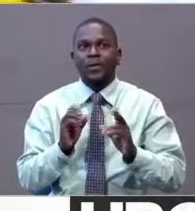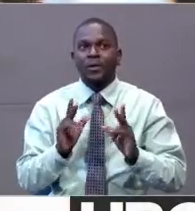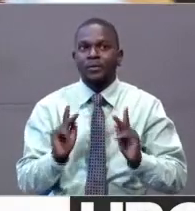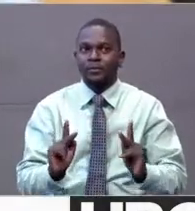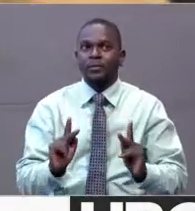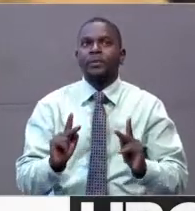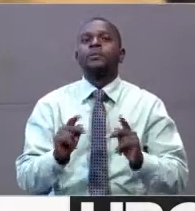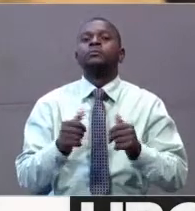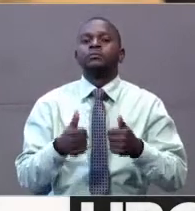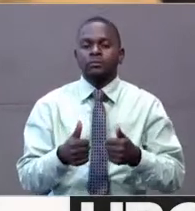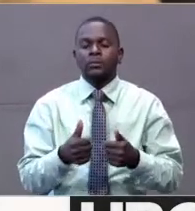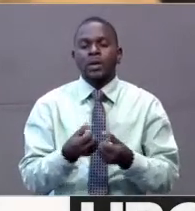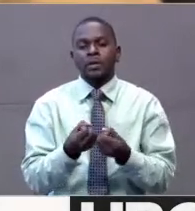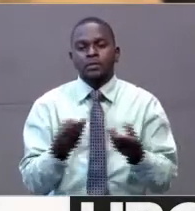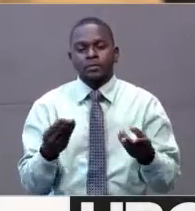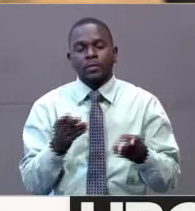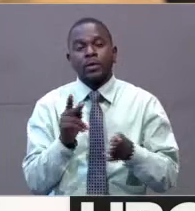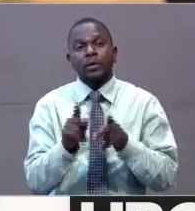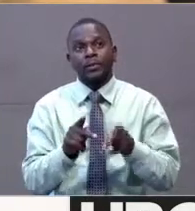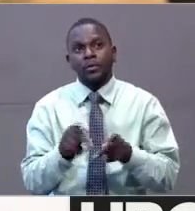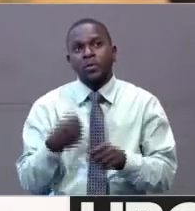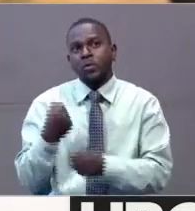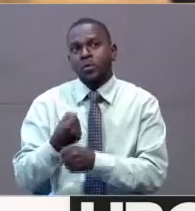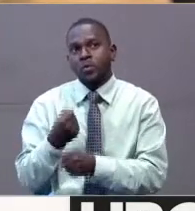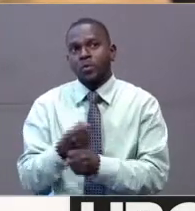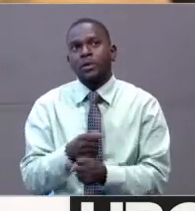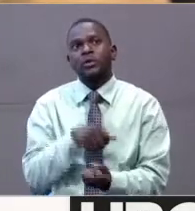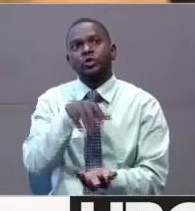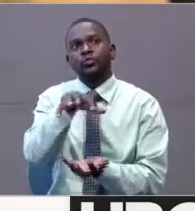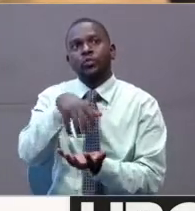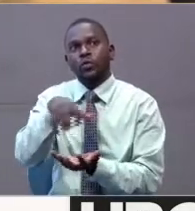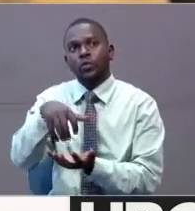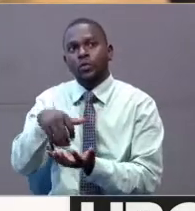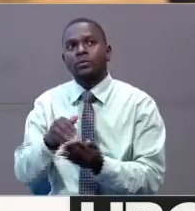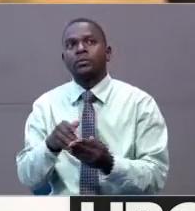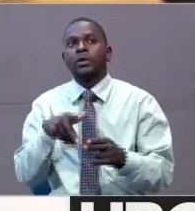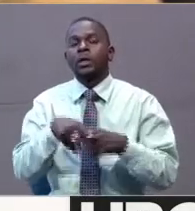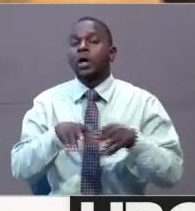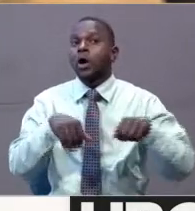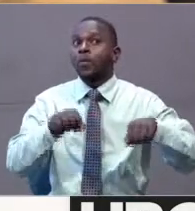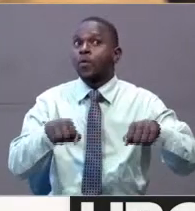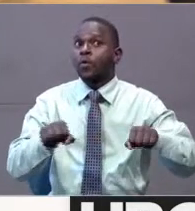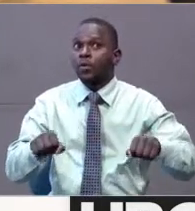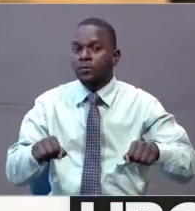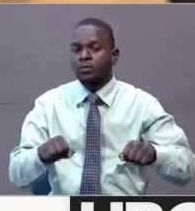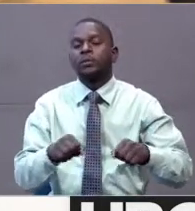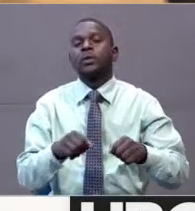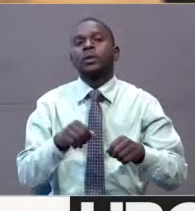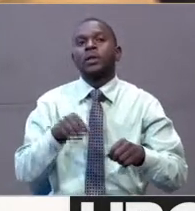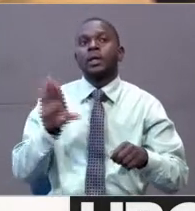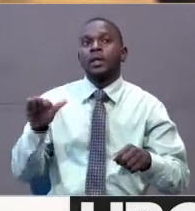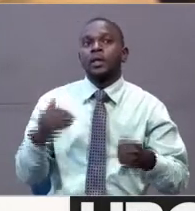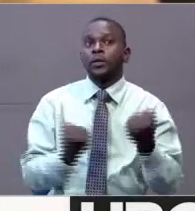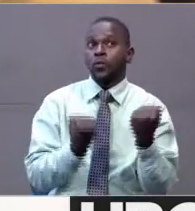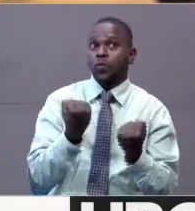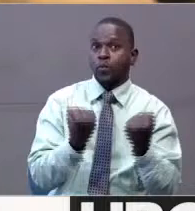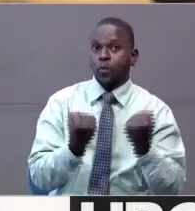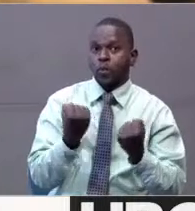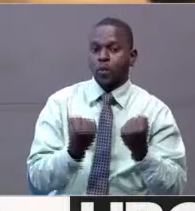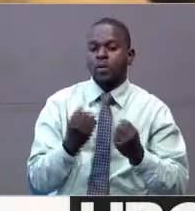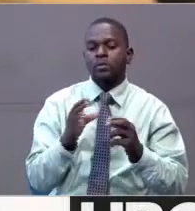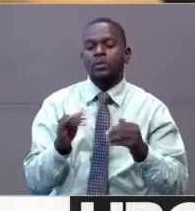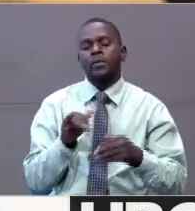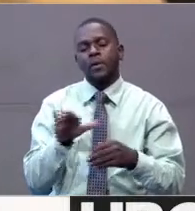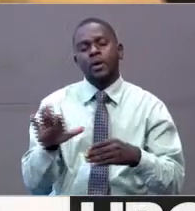Yes. And most of these are the people working in the arcades, border borders, taxi drivers, those who